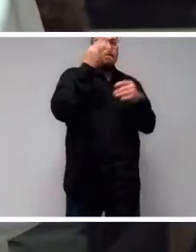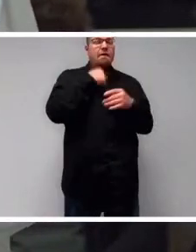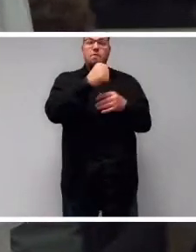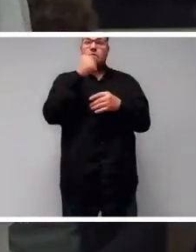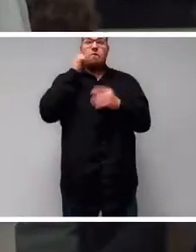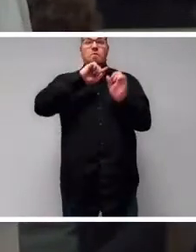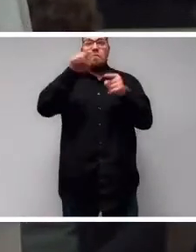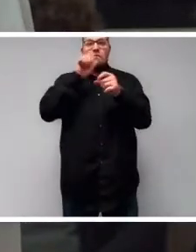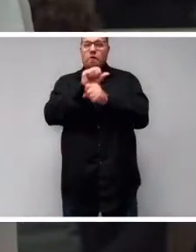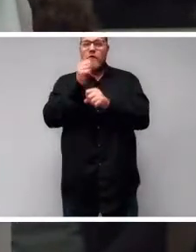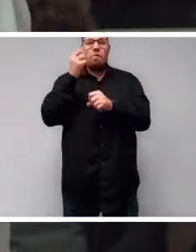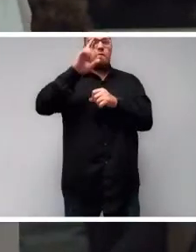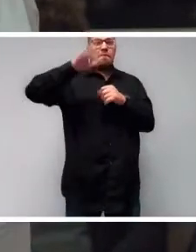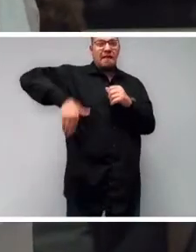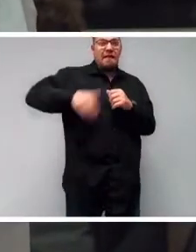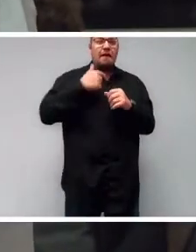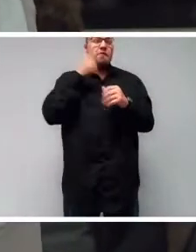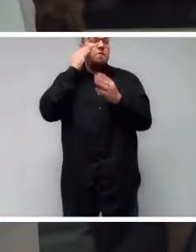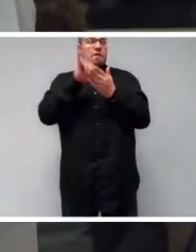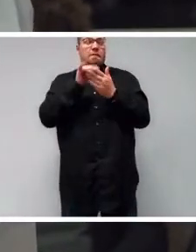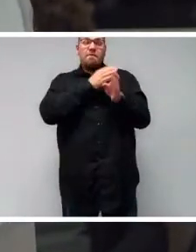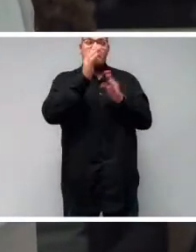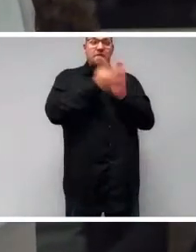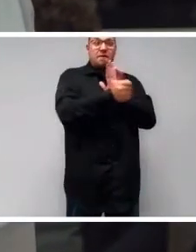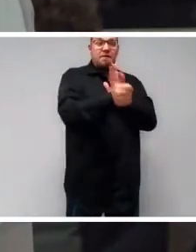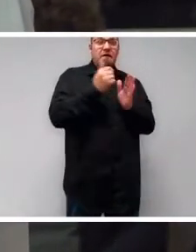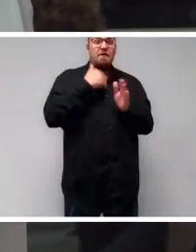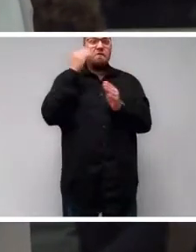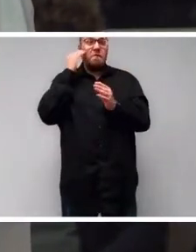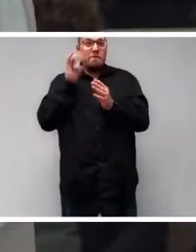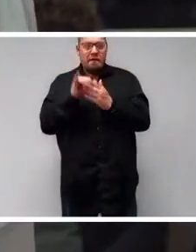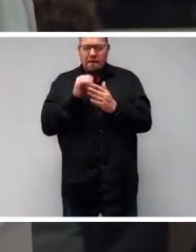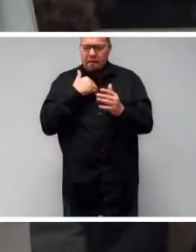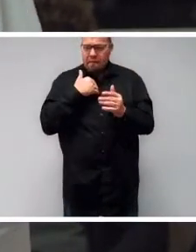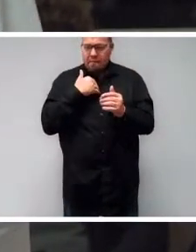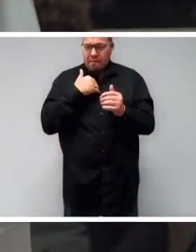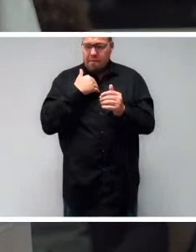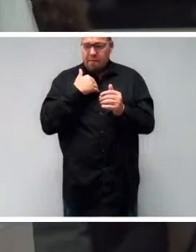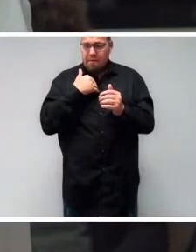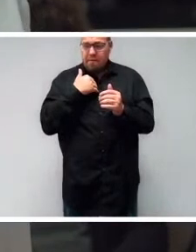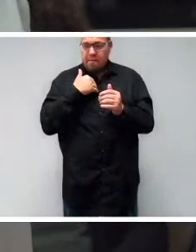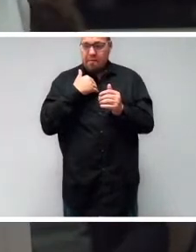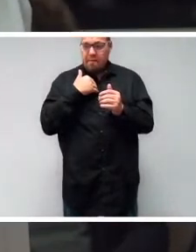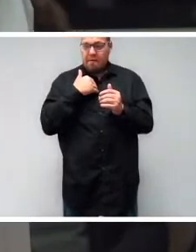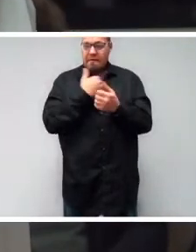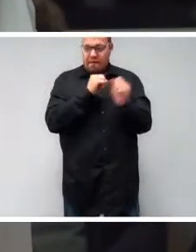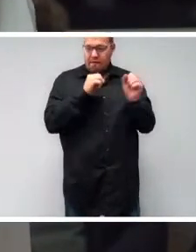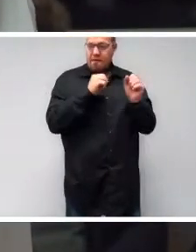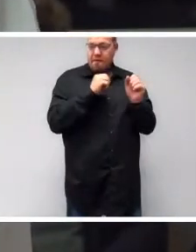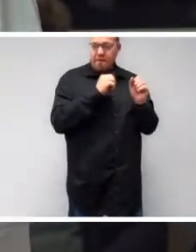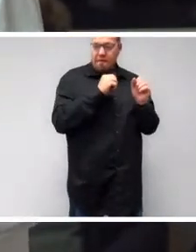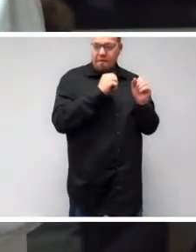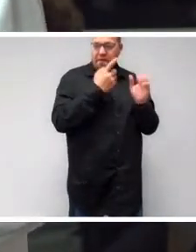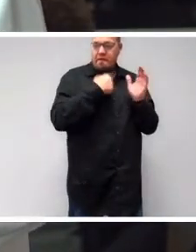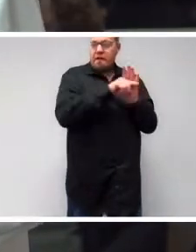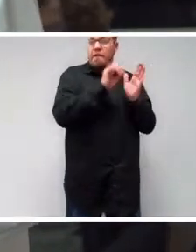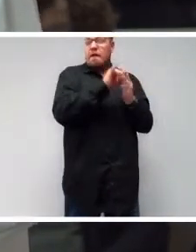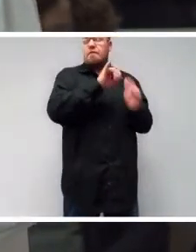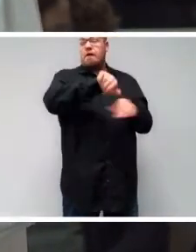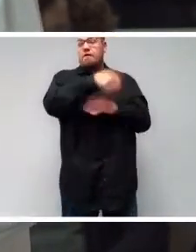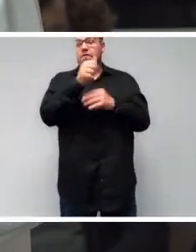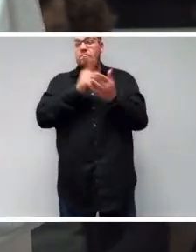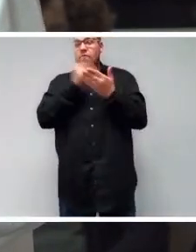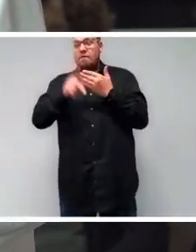to keep other people safe. I know my food safety and science. And that's just in my program. I know that in every other program, they have their